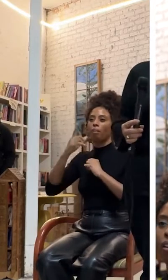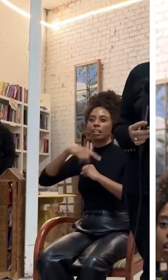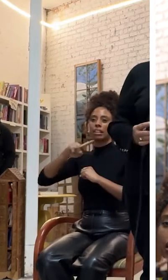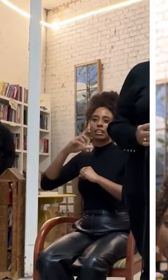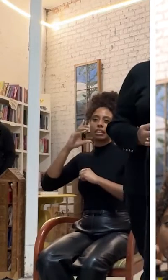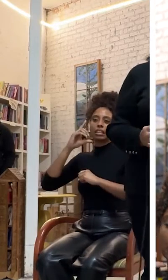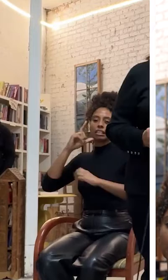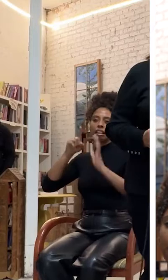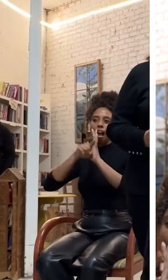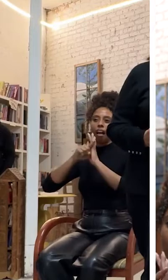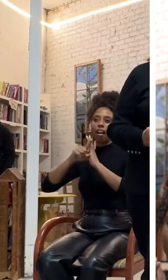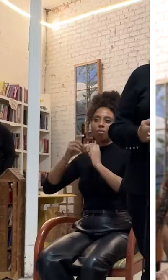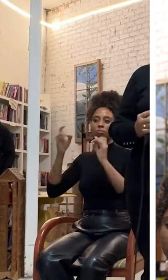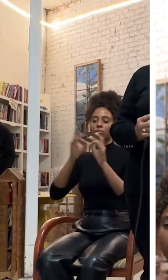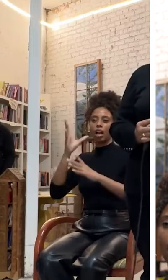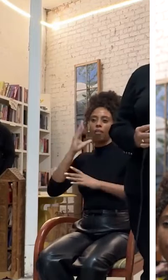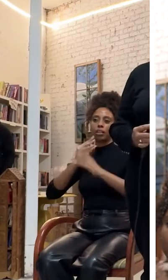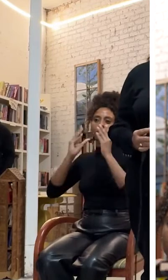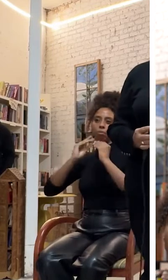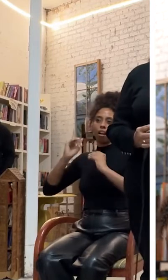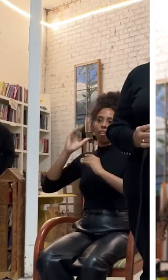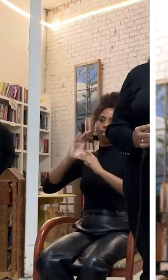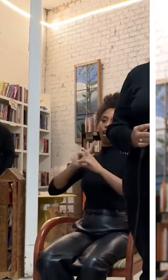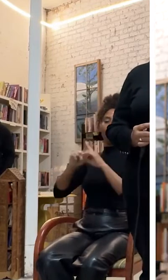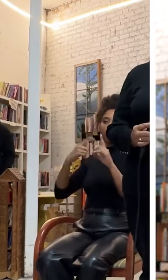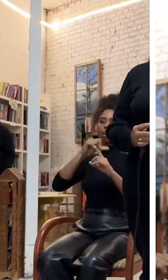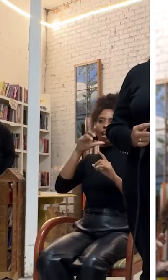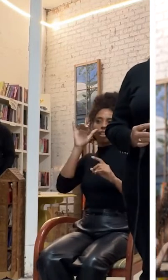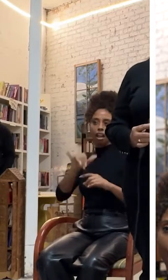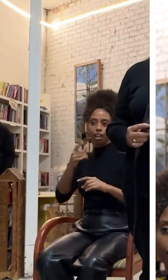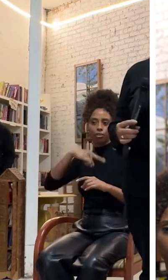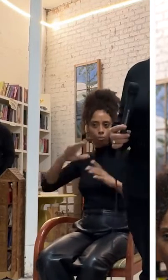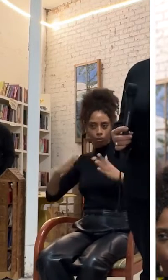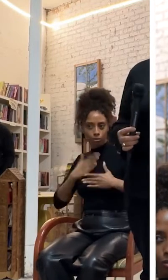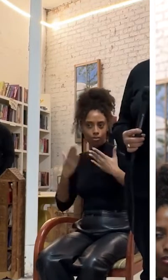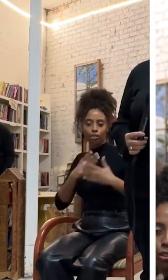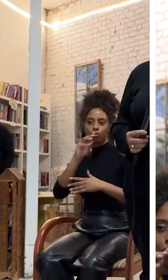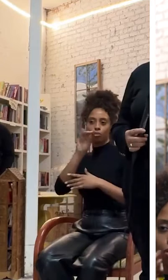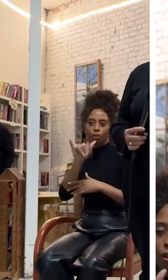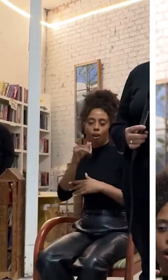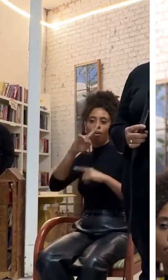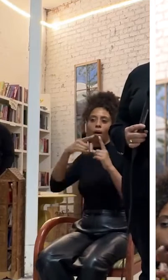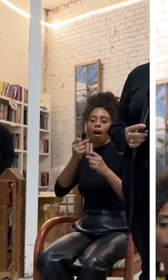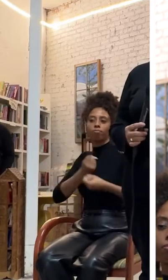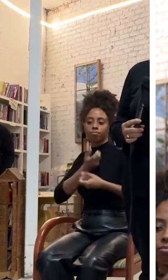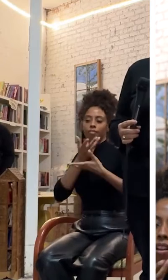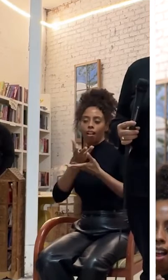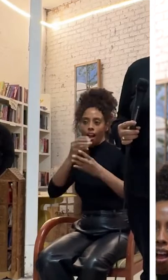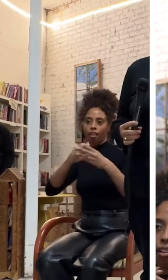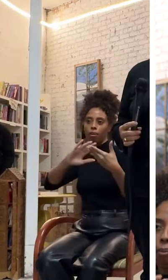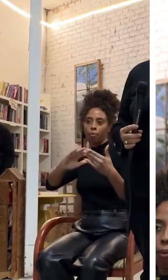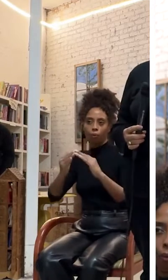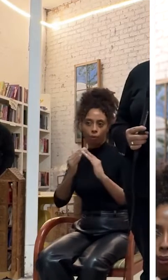it. And so when we express that in community